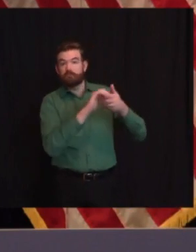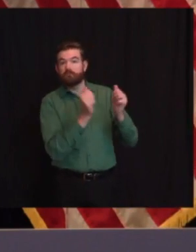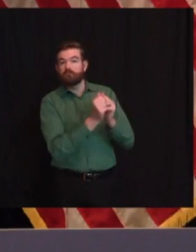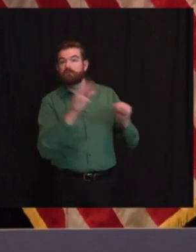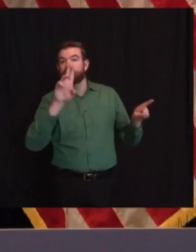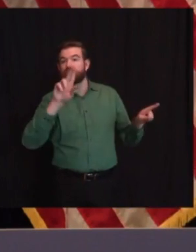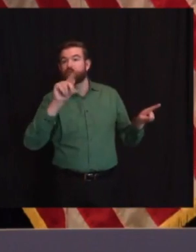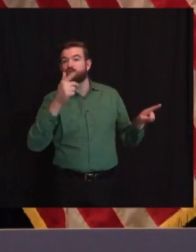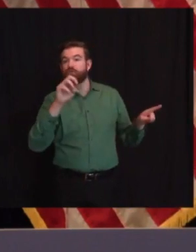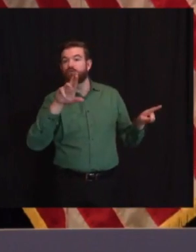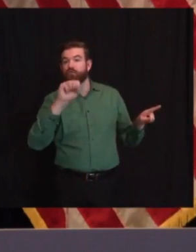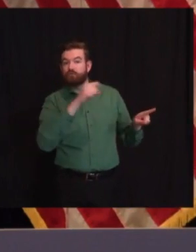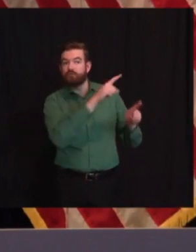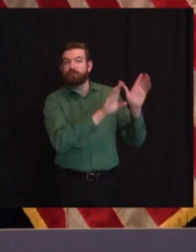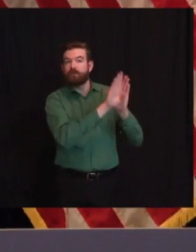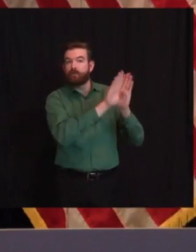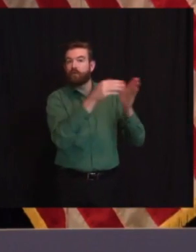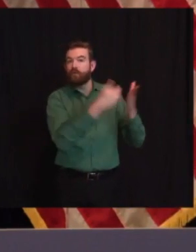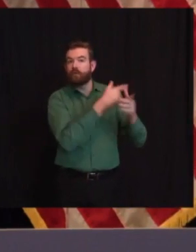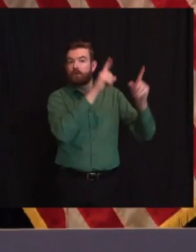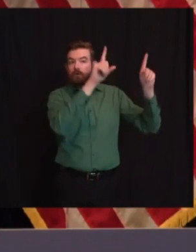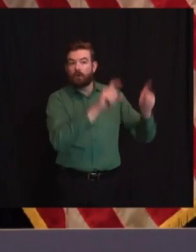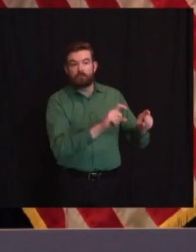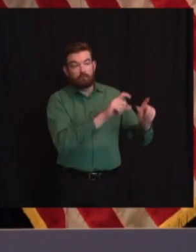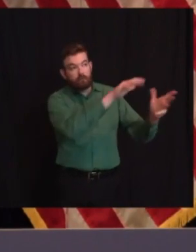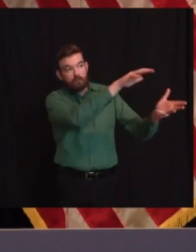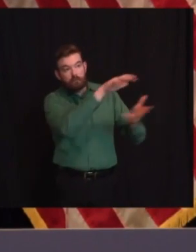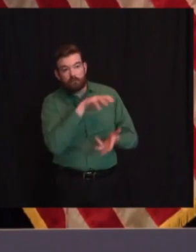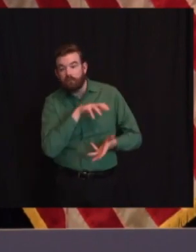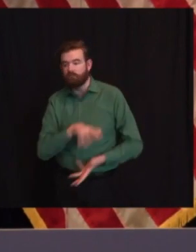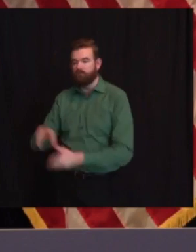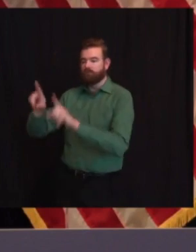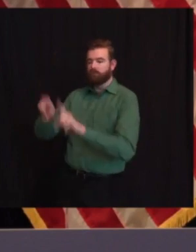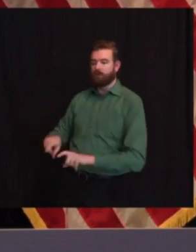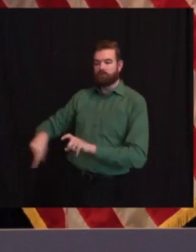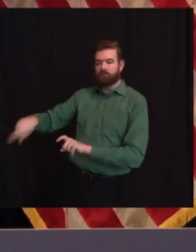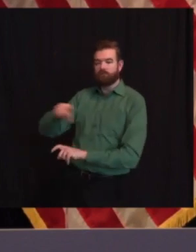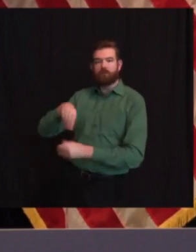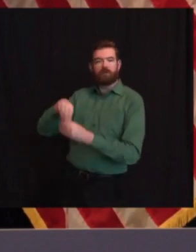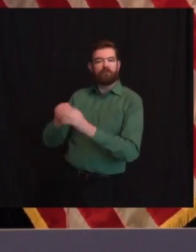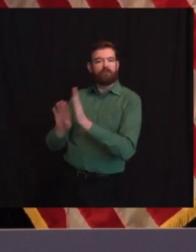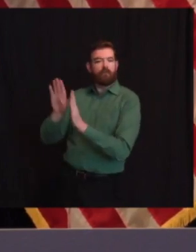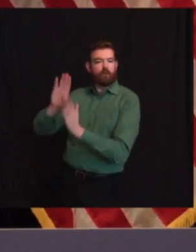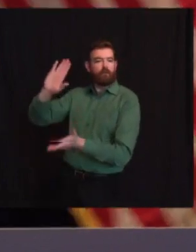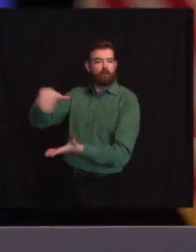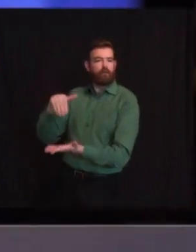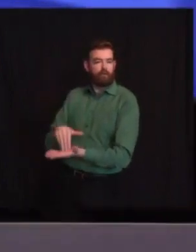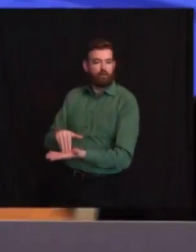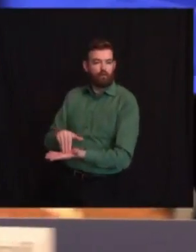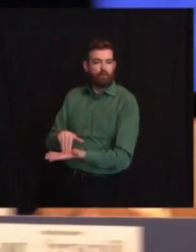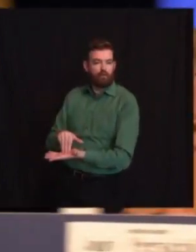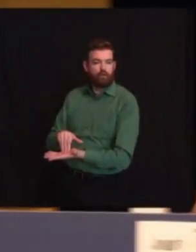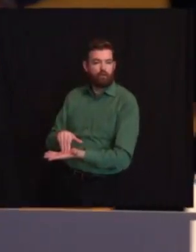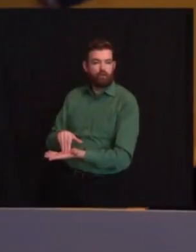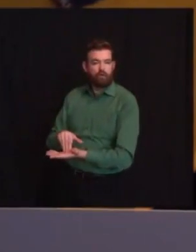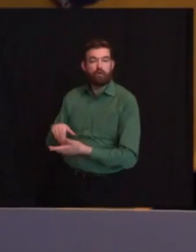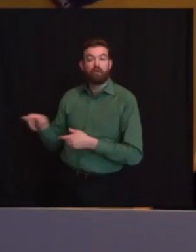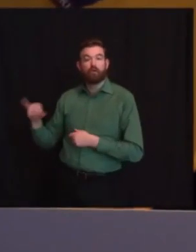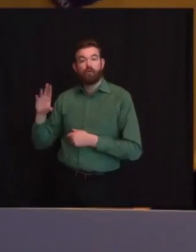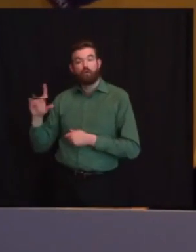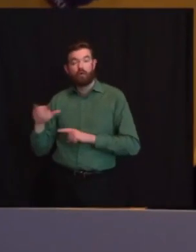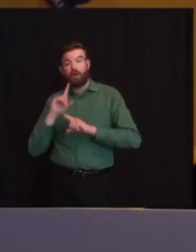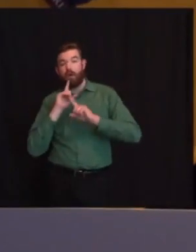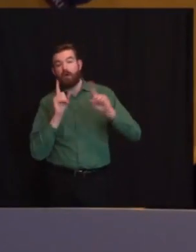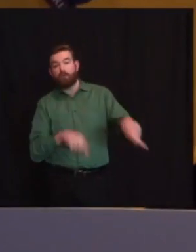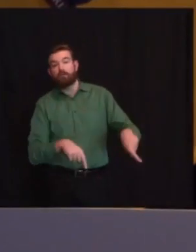particular specific comments, or otherwise we'll come back? Yeah, I have to come back to you. We will definitely look into it. It's the developmental centers totally